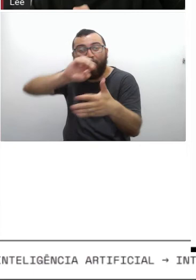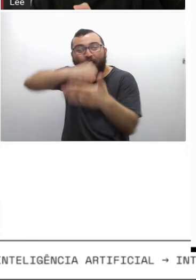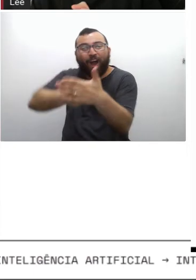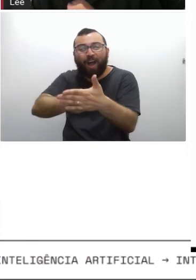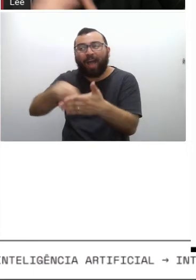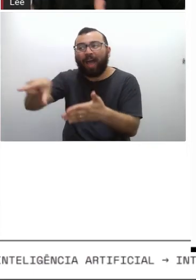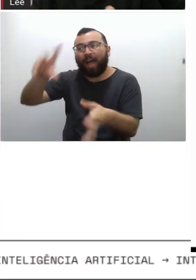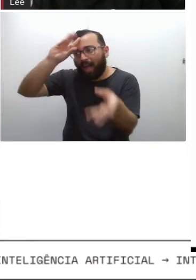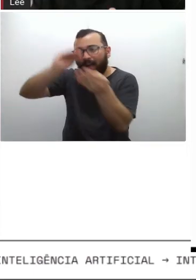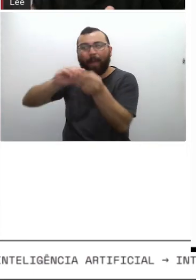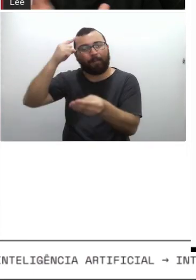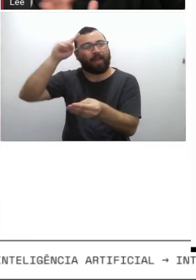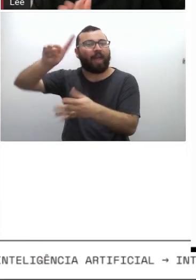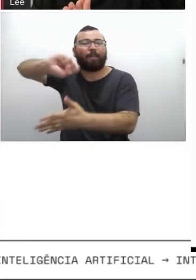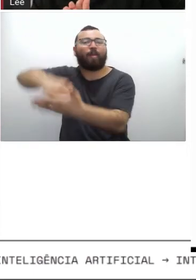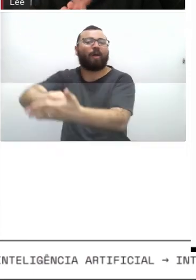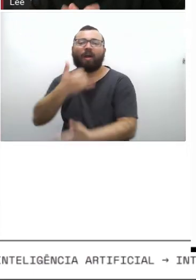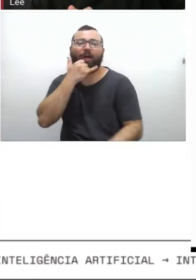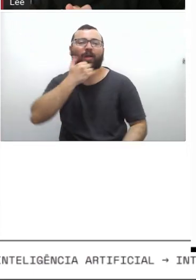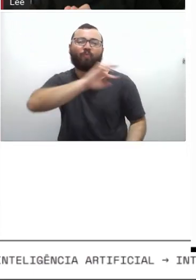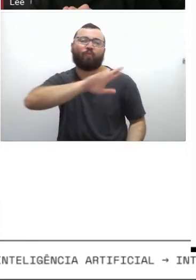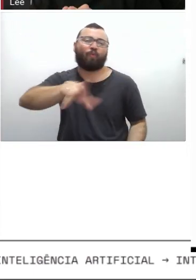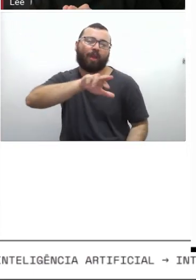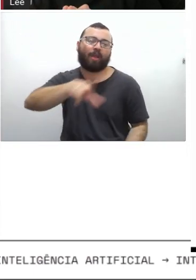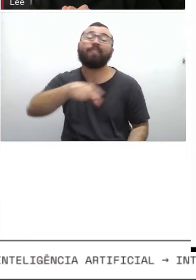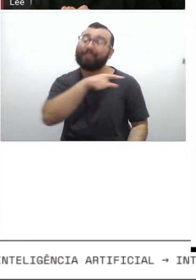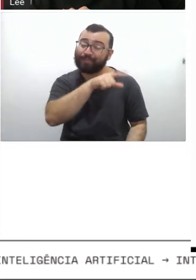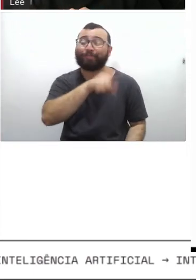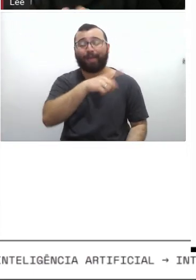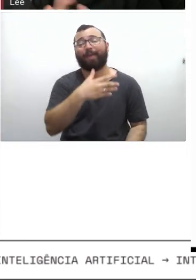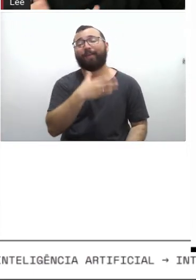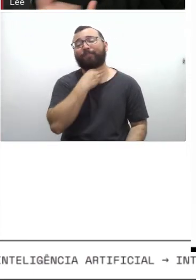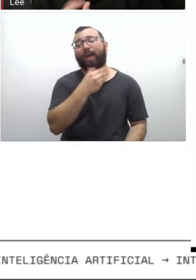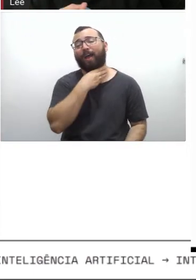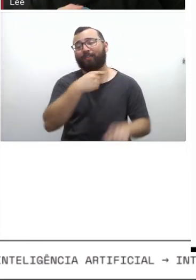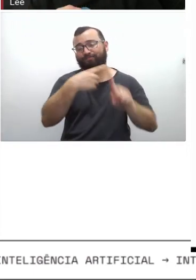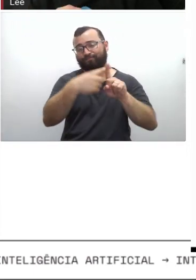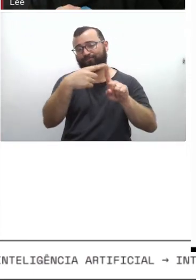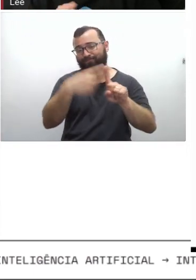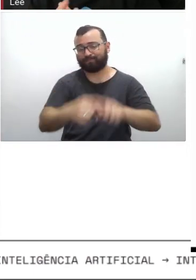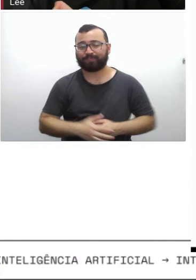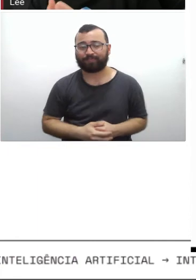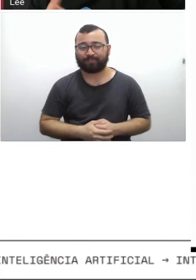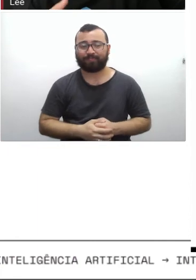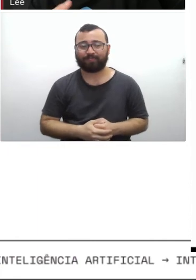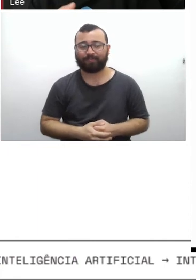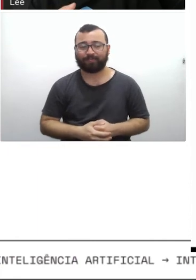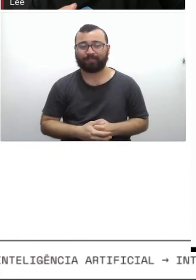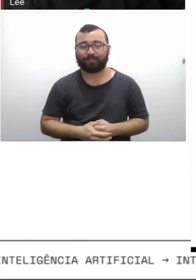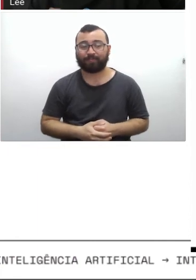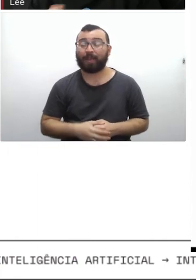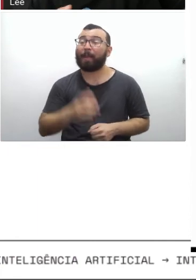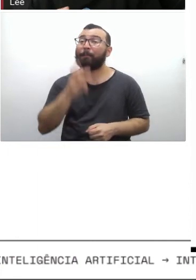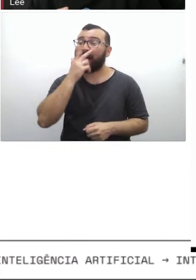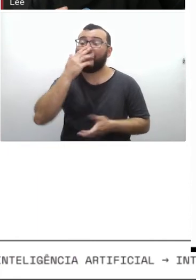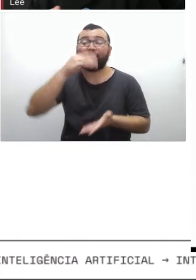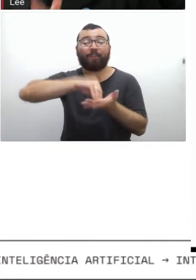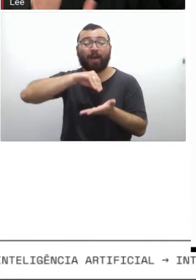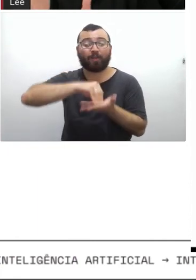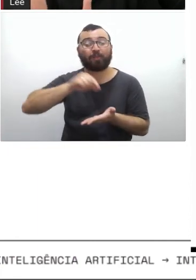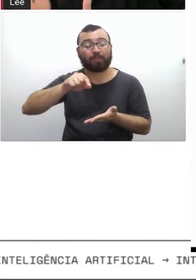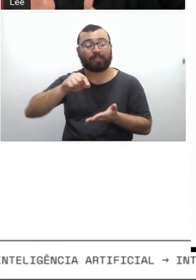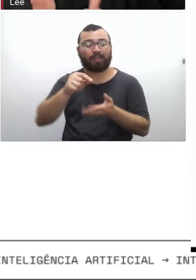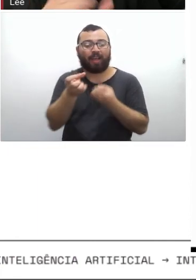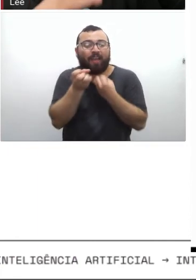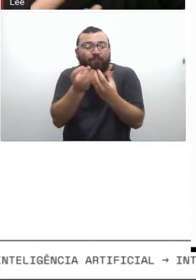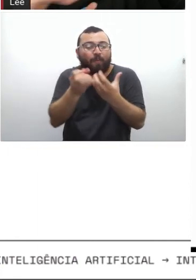sentence and it returned the wrong intent. This is a false positive. It means there are probably not enough training data. You can